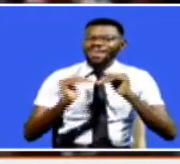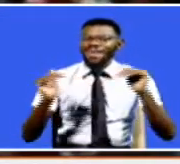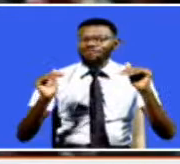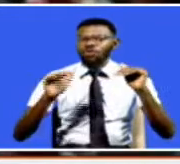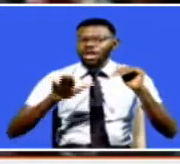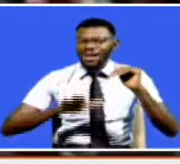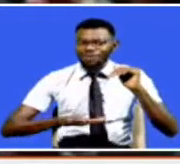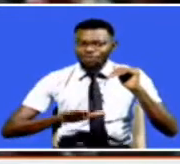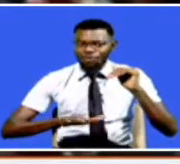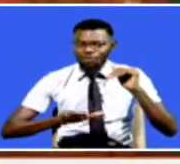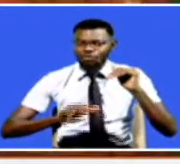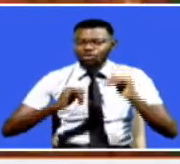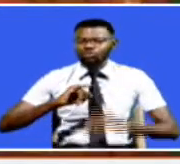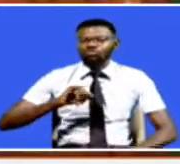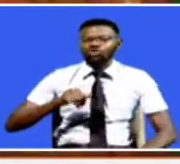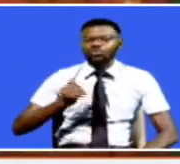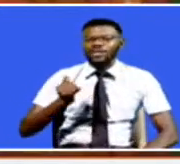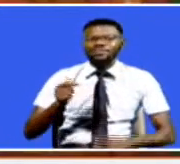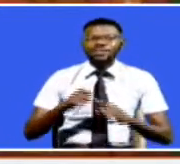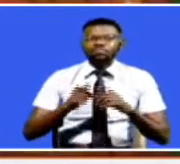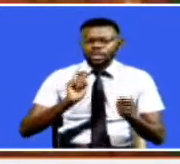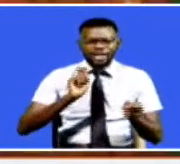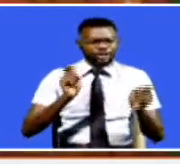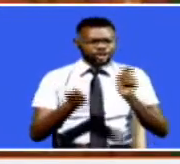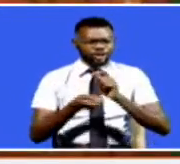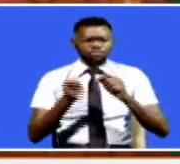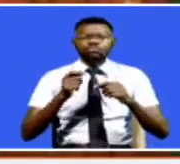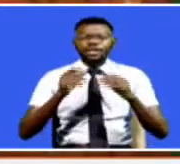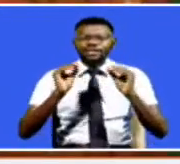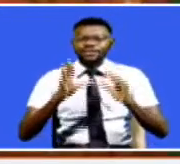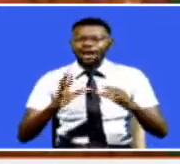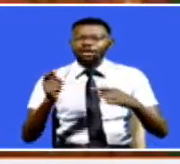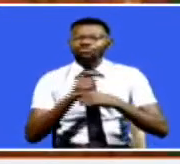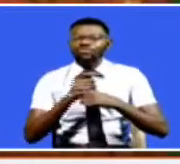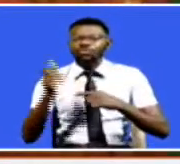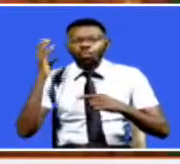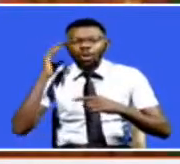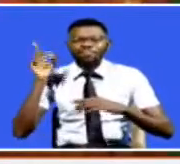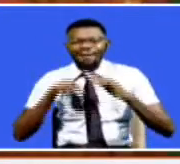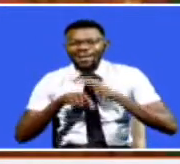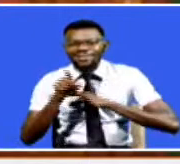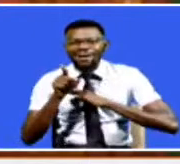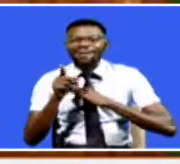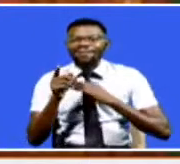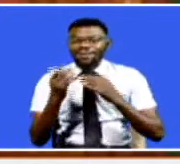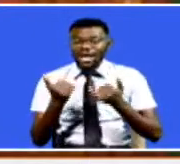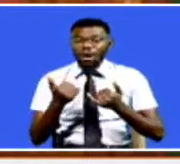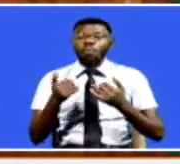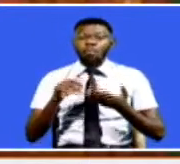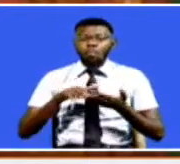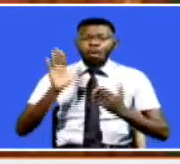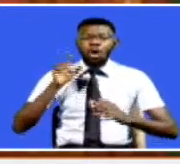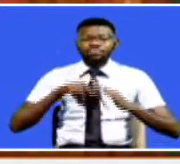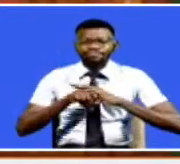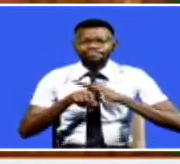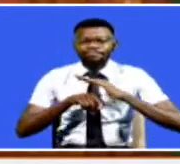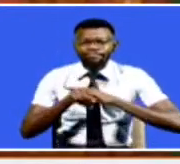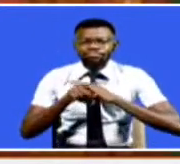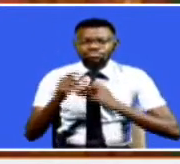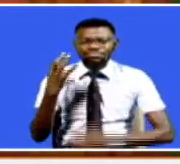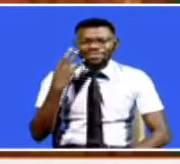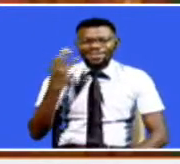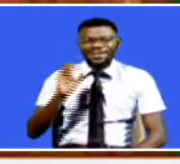changes to the entry requirements for teacher training colleges, admission has increased by